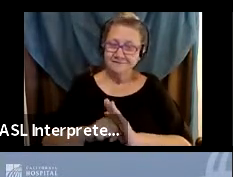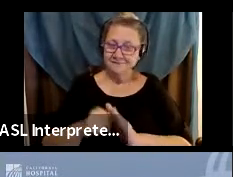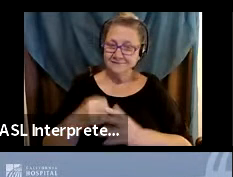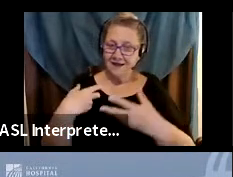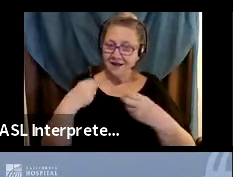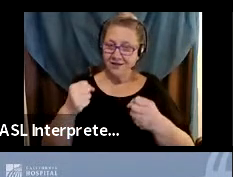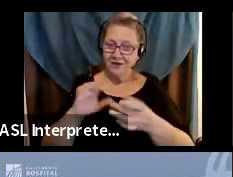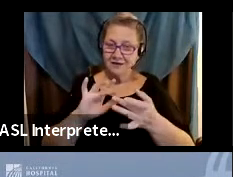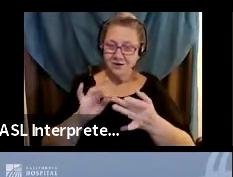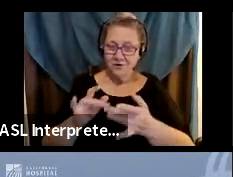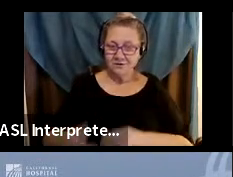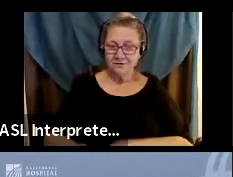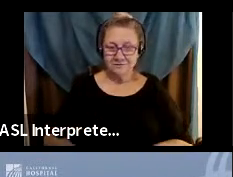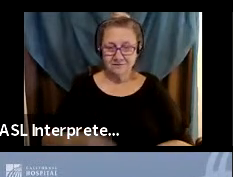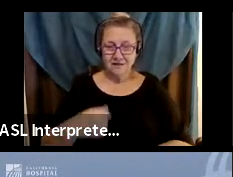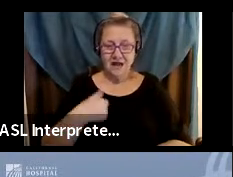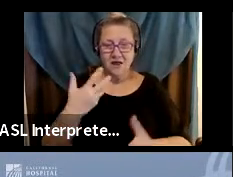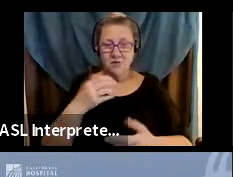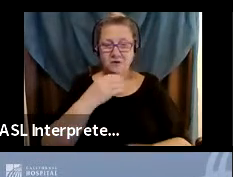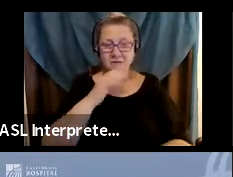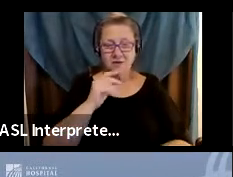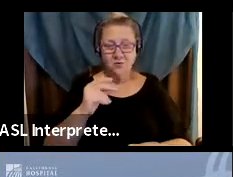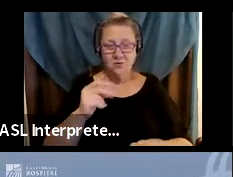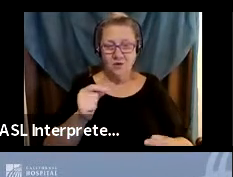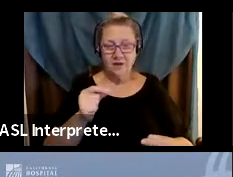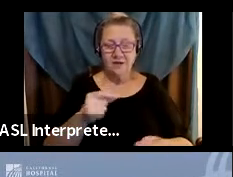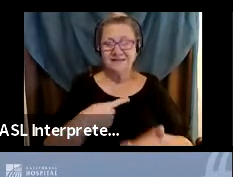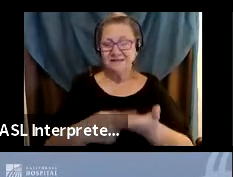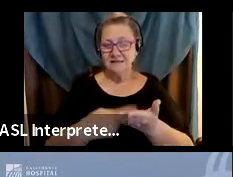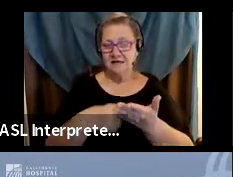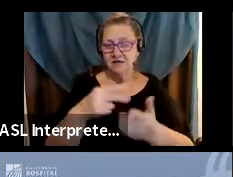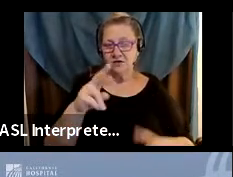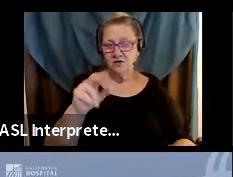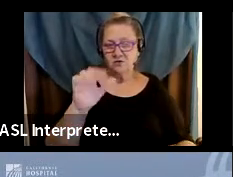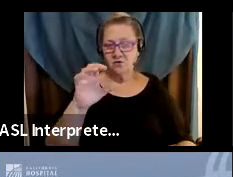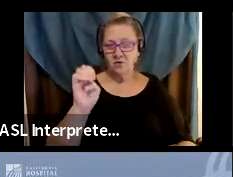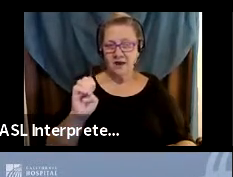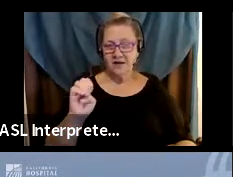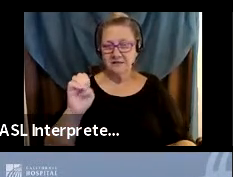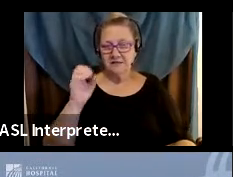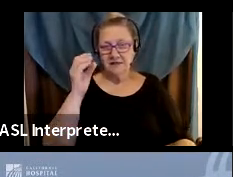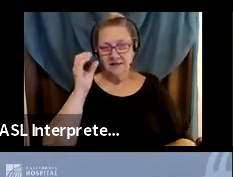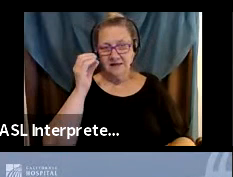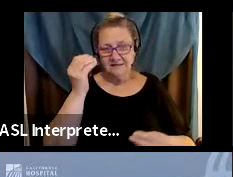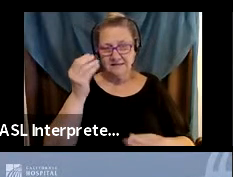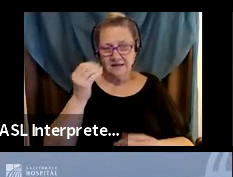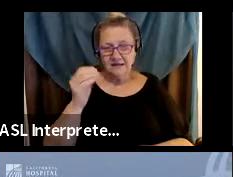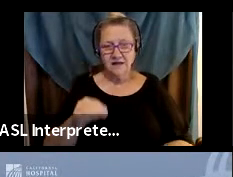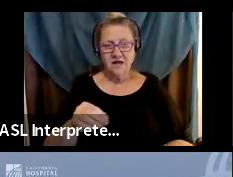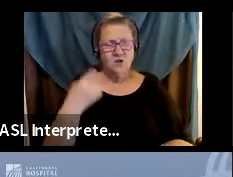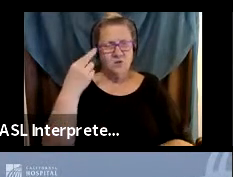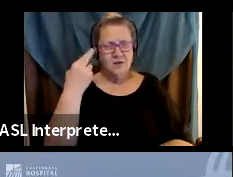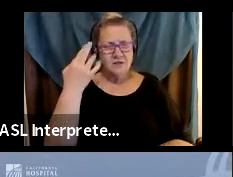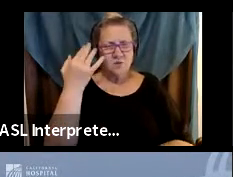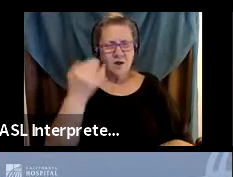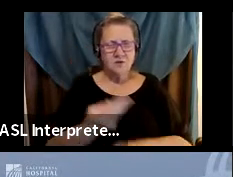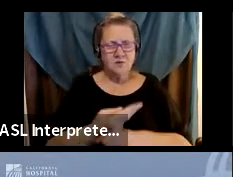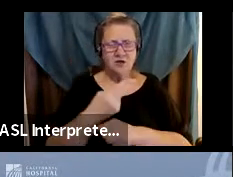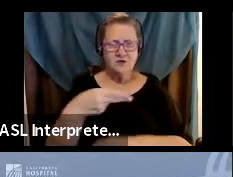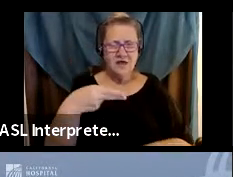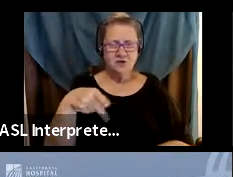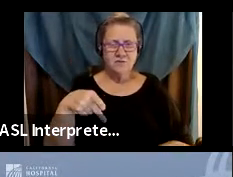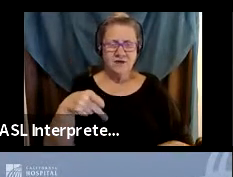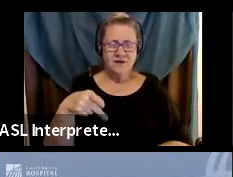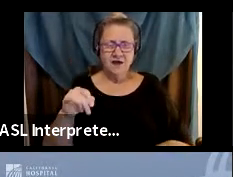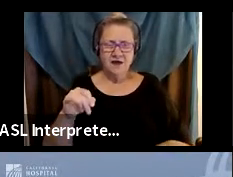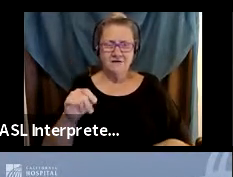quick. Just want to say on the race data, there was a reason to use the HPI first when we were thinking about reopening